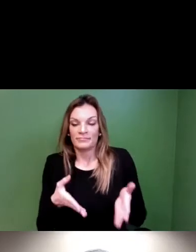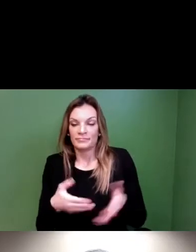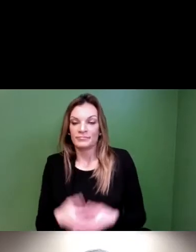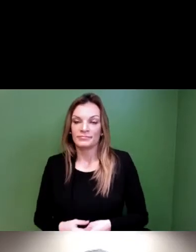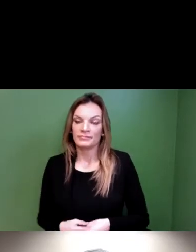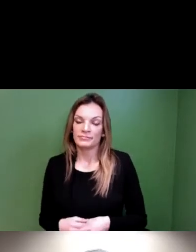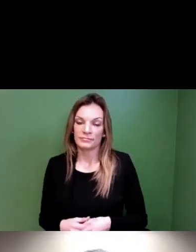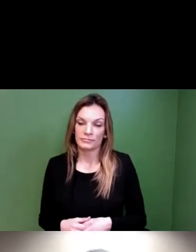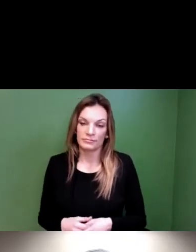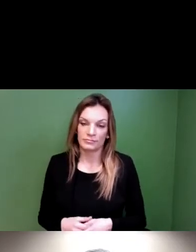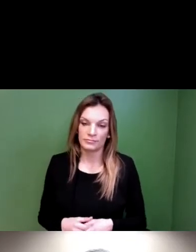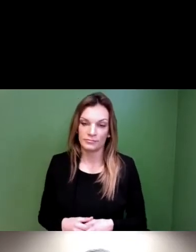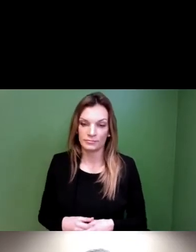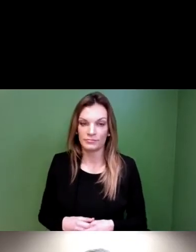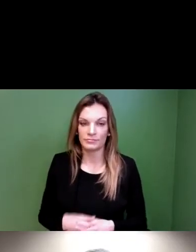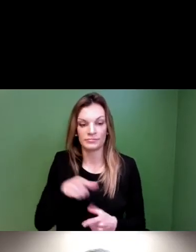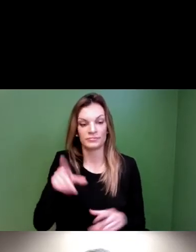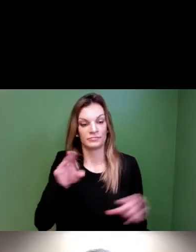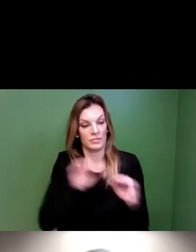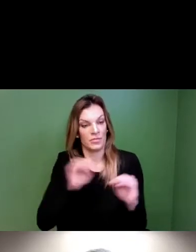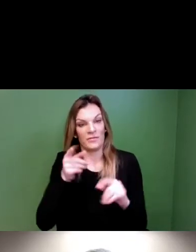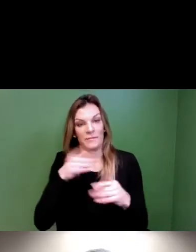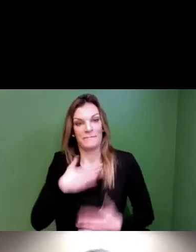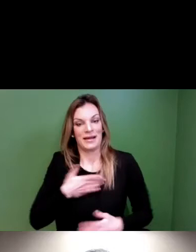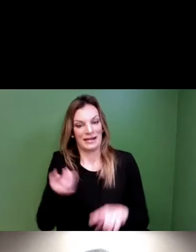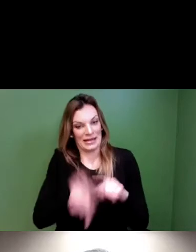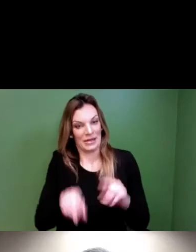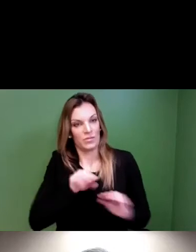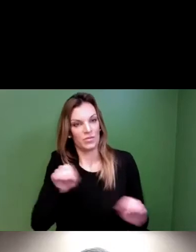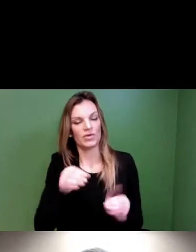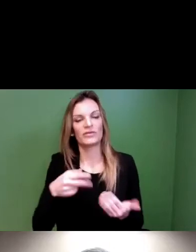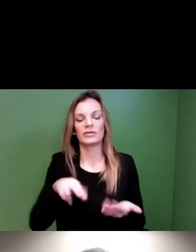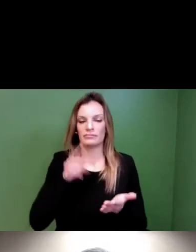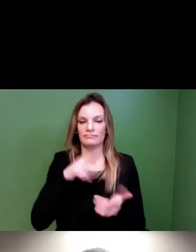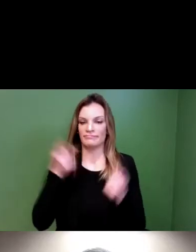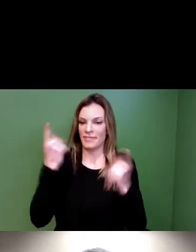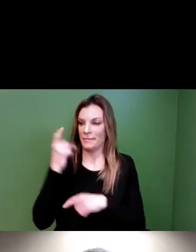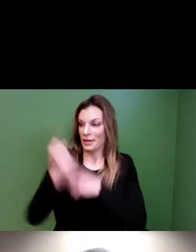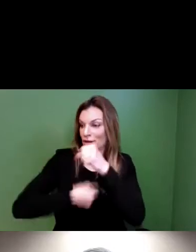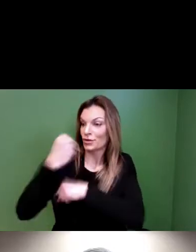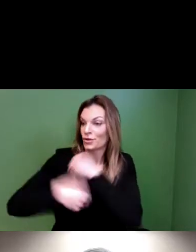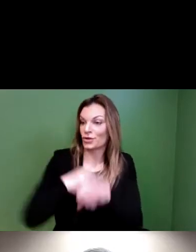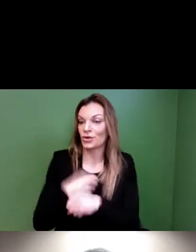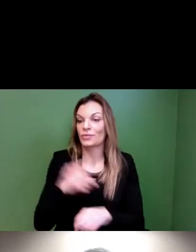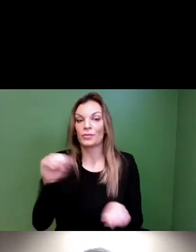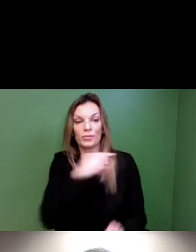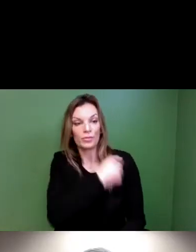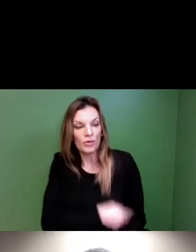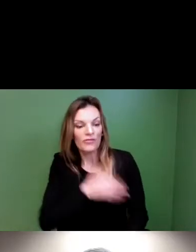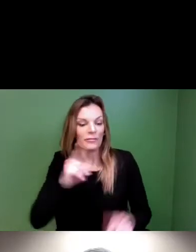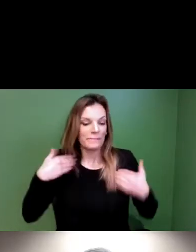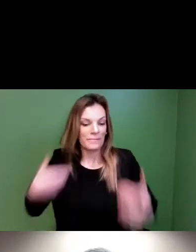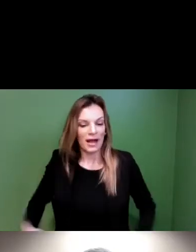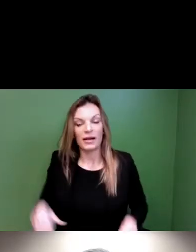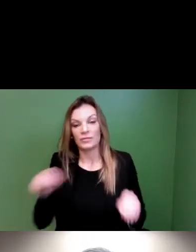lose that remembrance. Of course, they don't remember how to do it, especially if it's been years since their paralysis. They will have